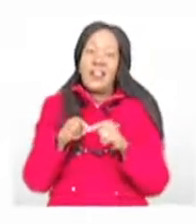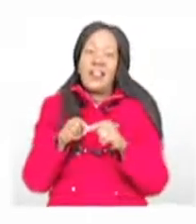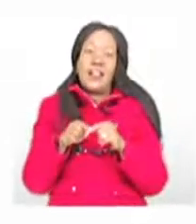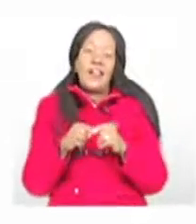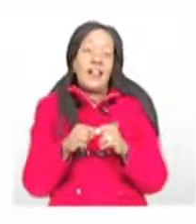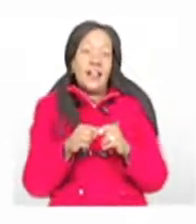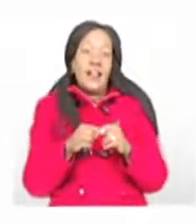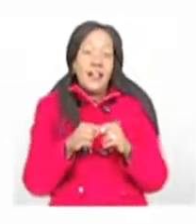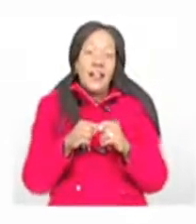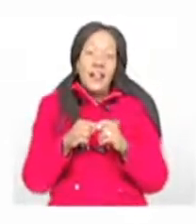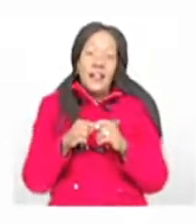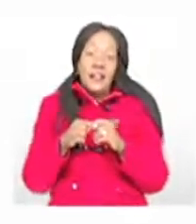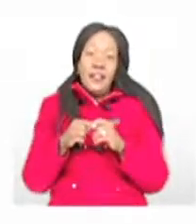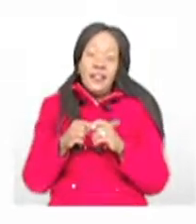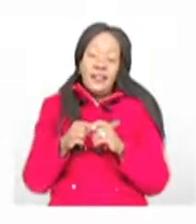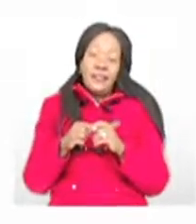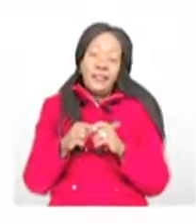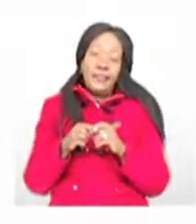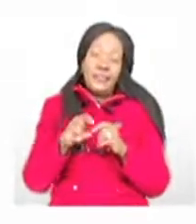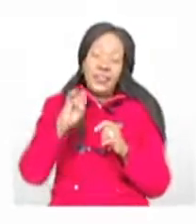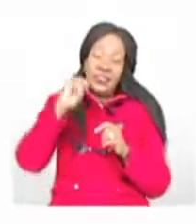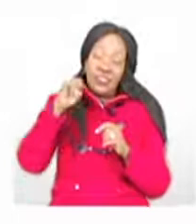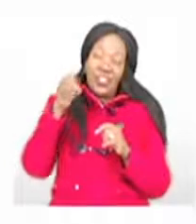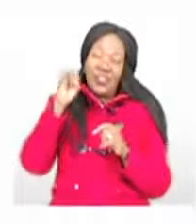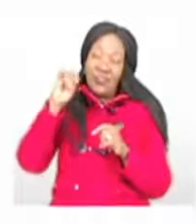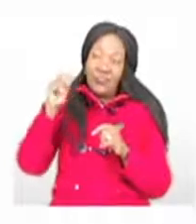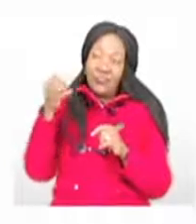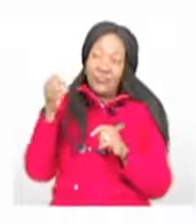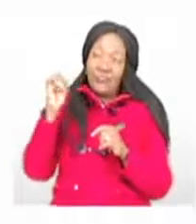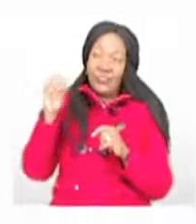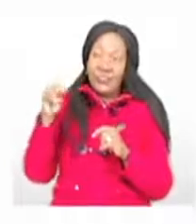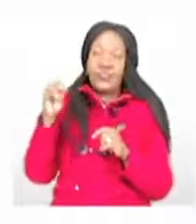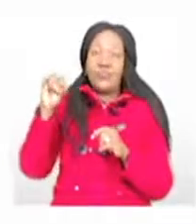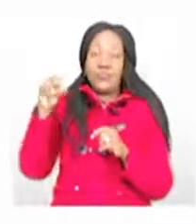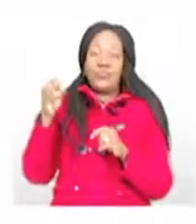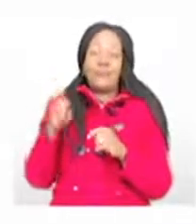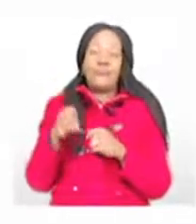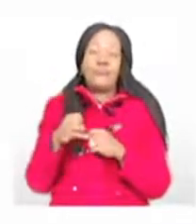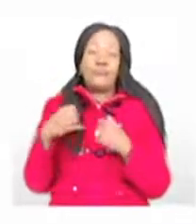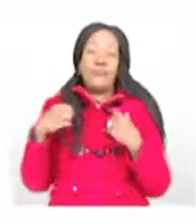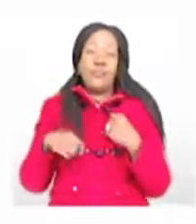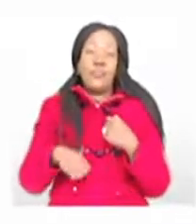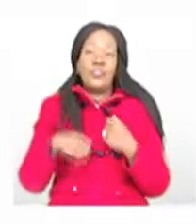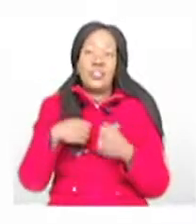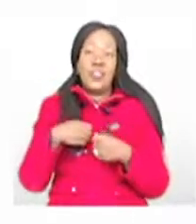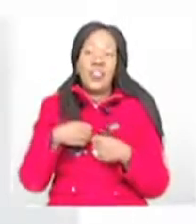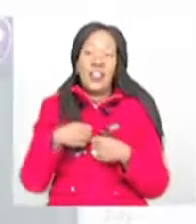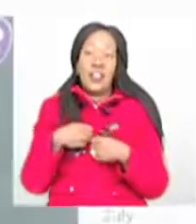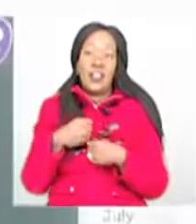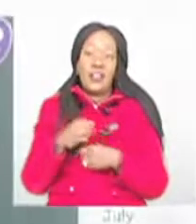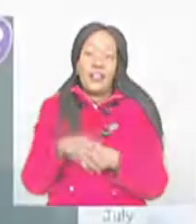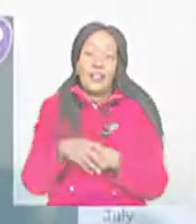J, J, J, J for jacket.